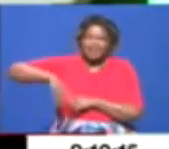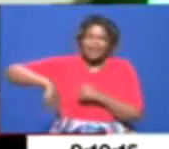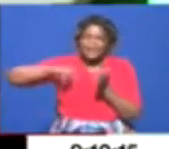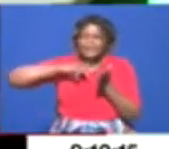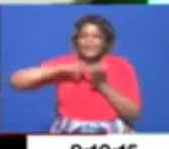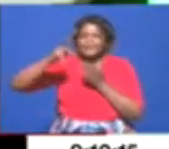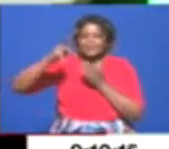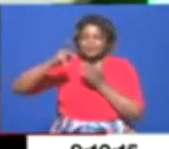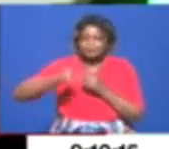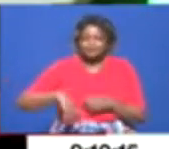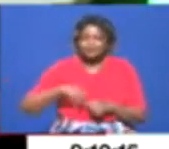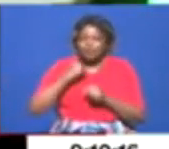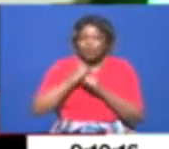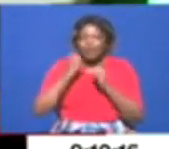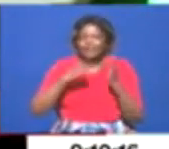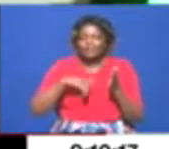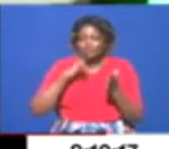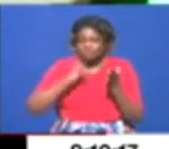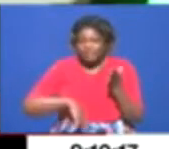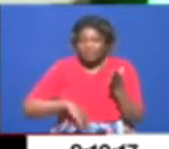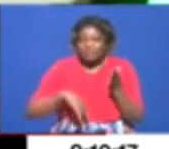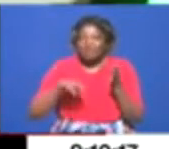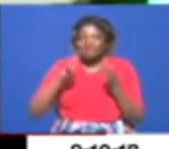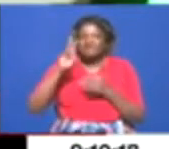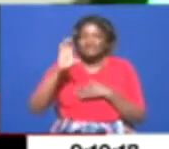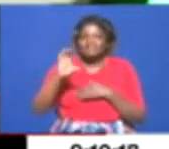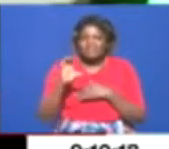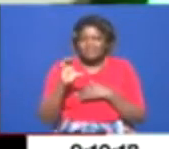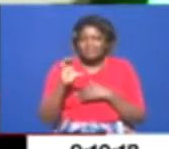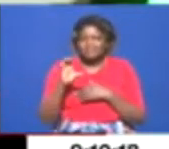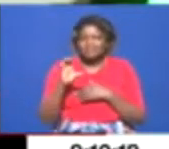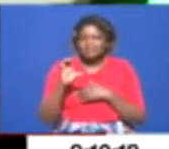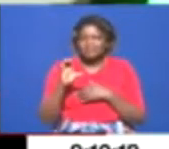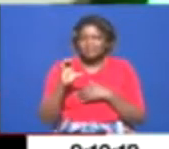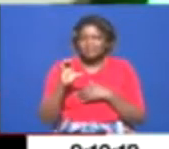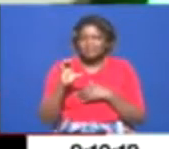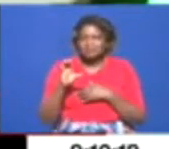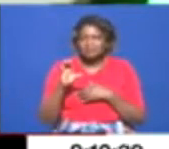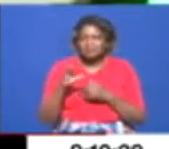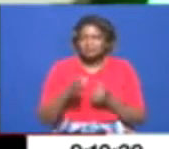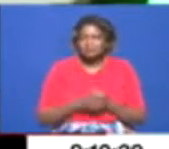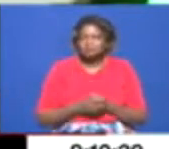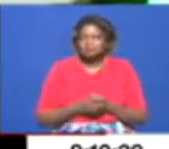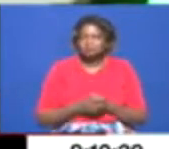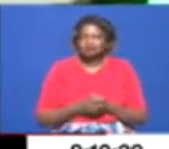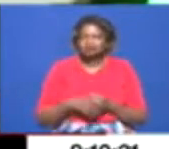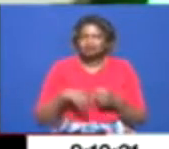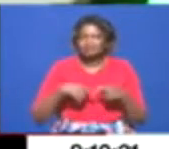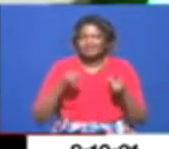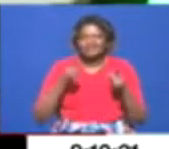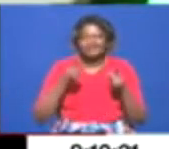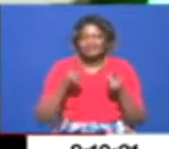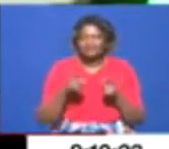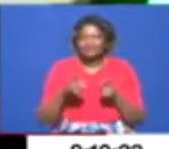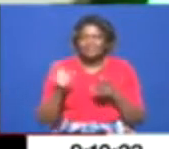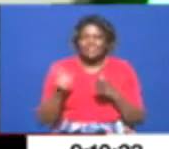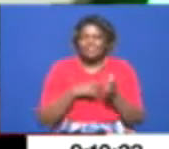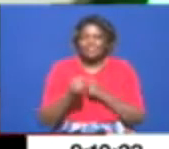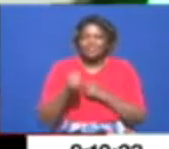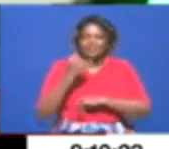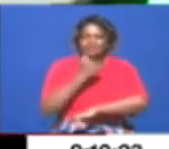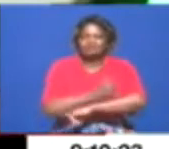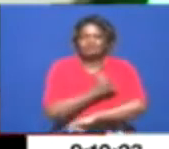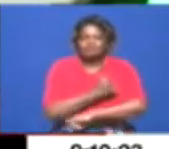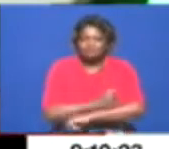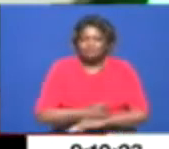irate workers are now accusing the Vice-Chancellor Professor Samuel Gudu of running down the institution. According to the Secretary